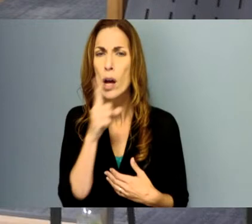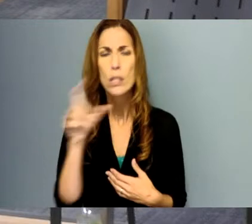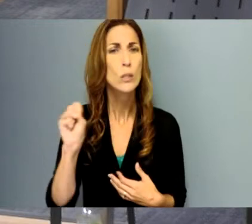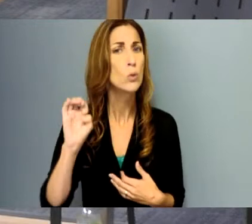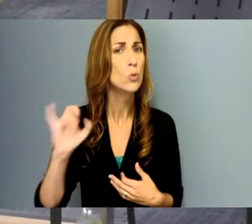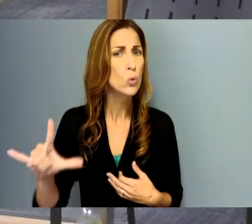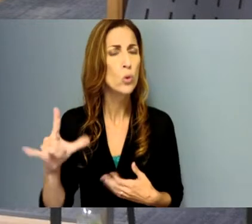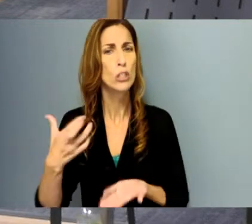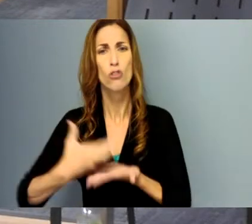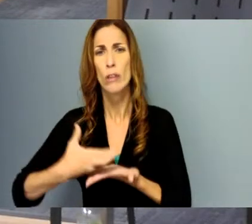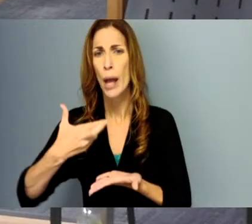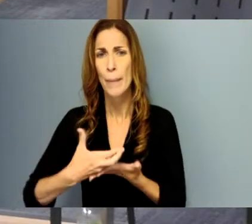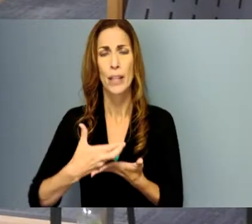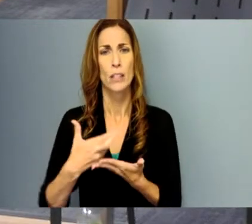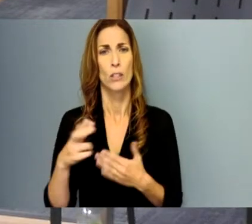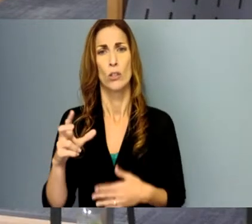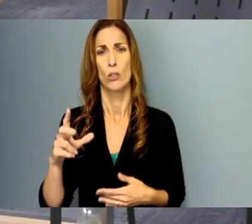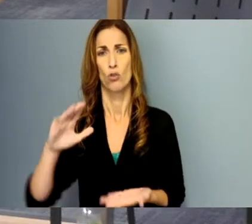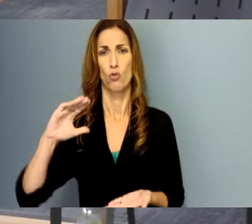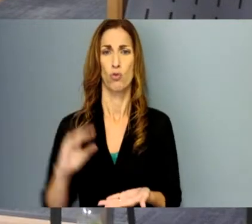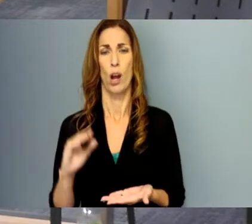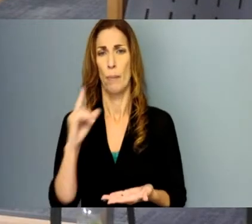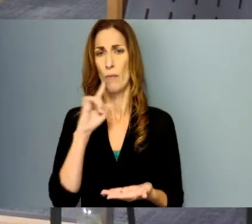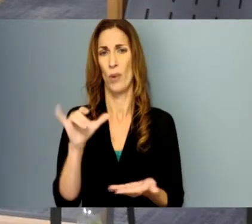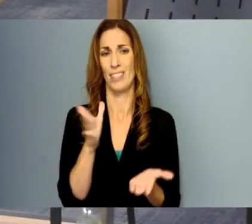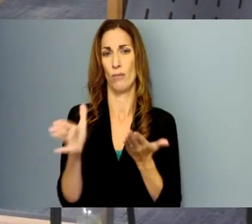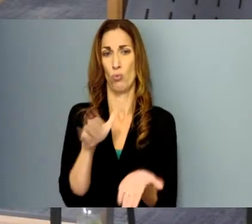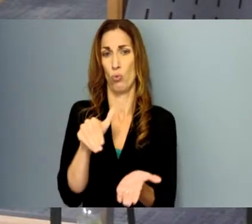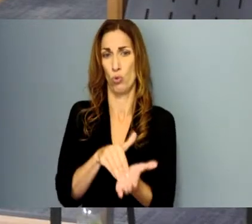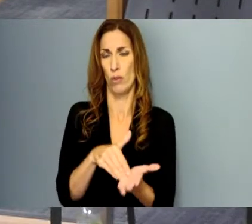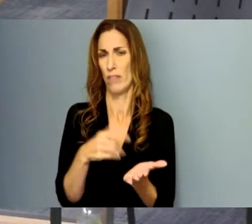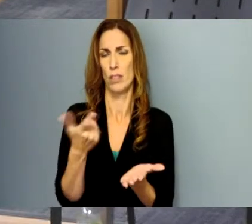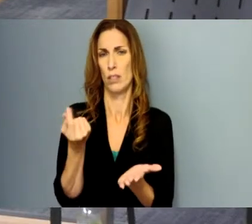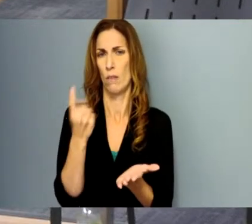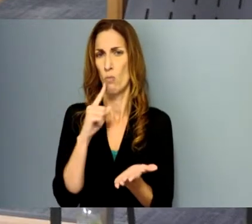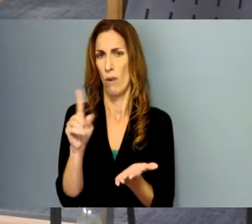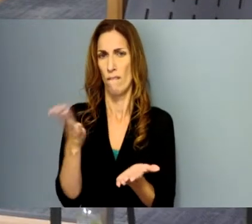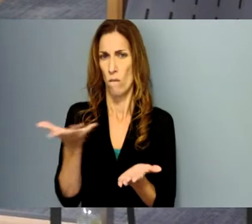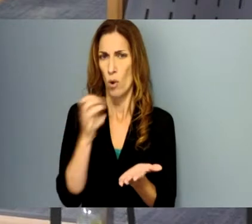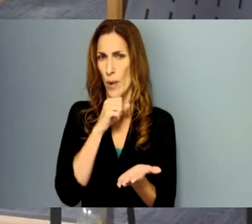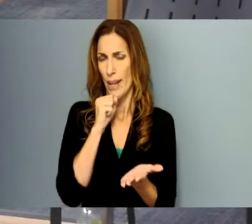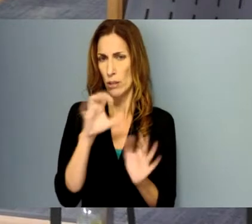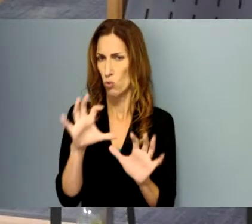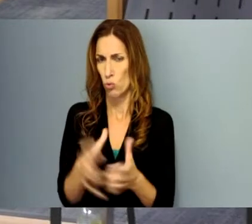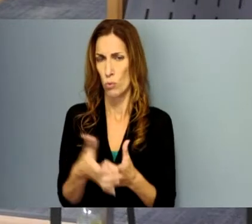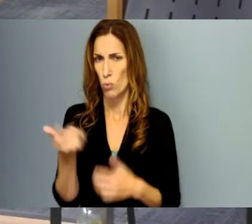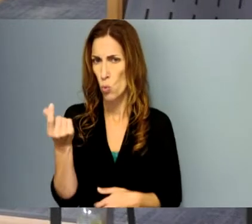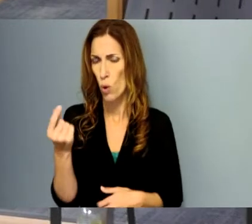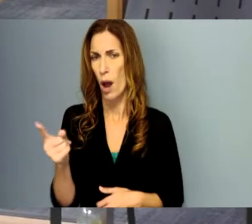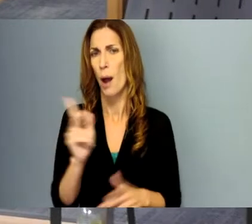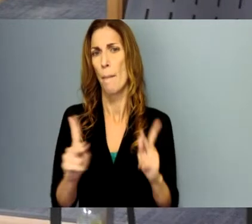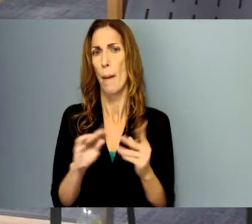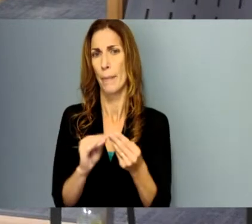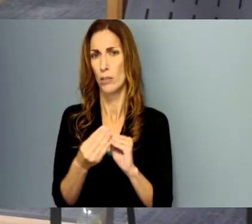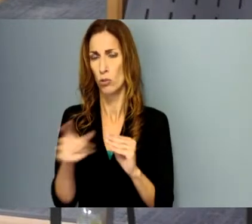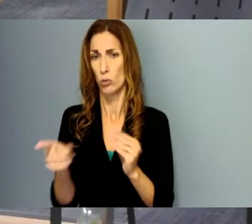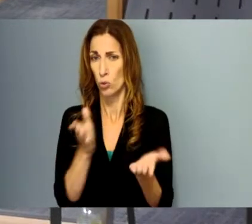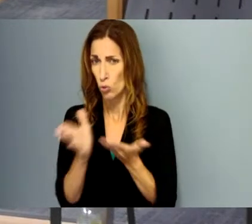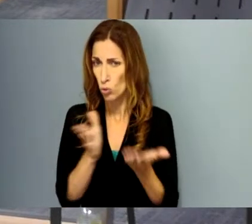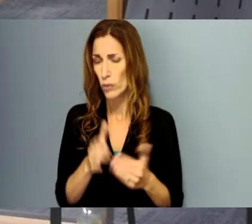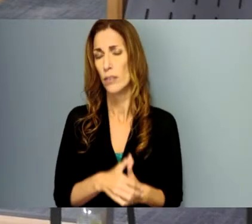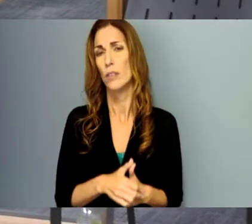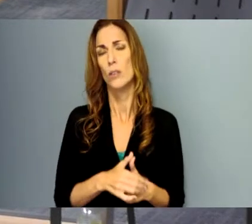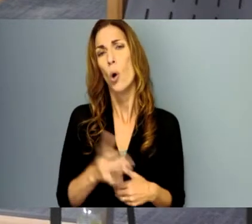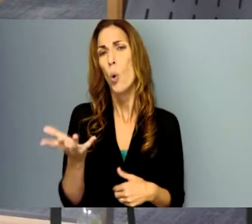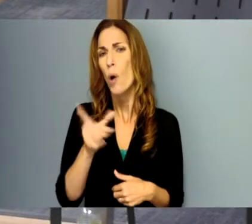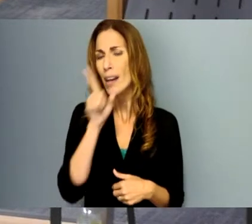social rehabilitation drop-in center services for what age group? What population does this serve? What